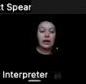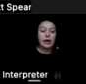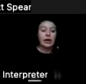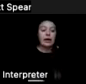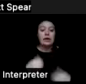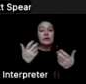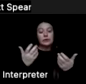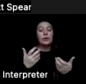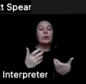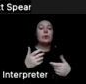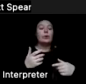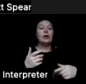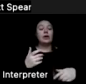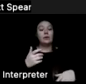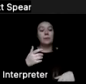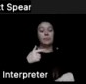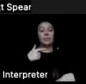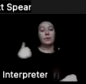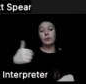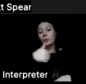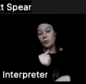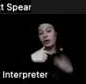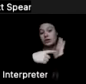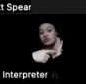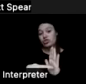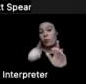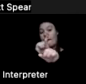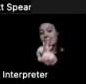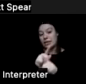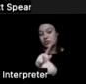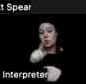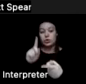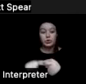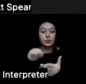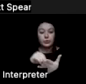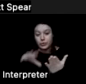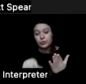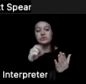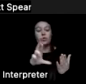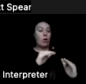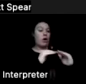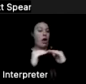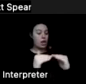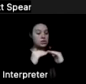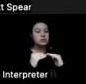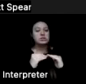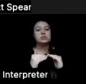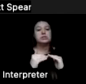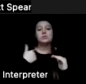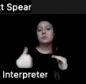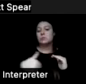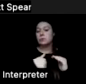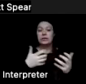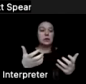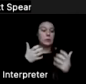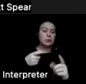role of a mentor to either my students or to my colleagues, one of the key messages that we try to constantly communicate